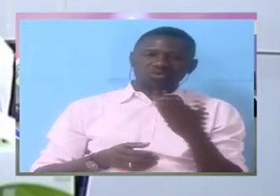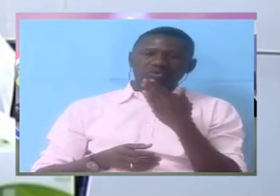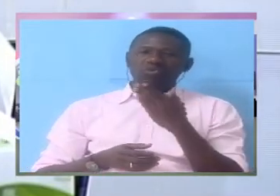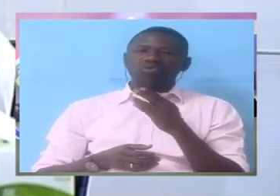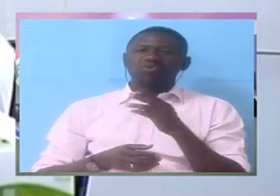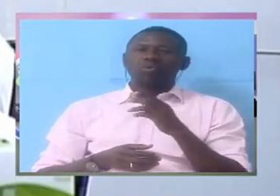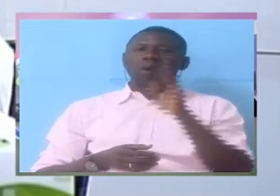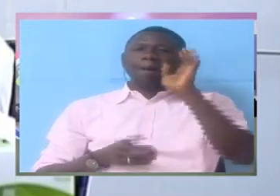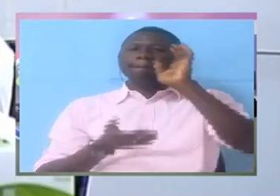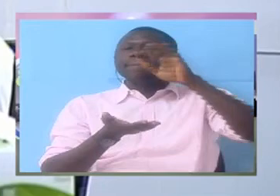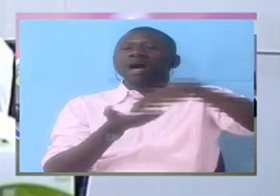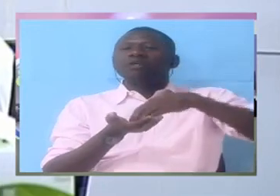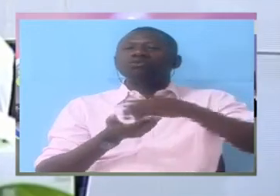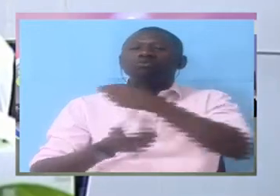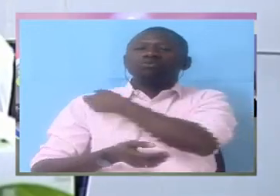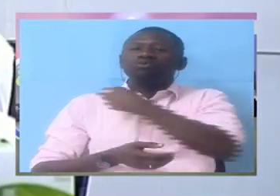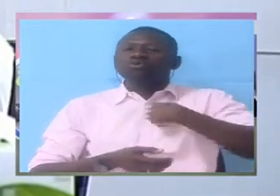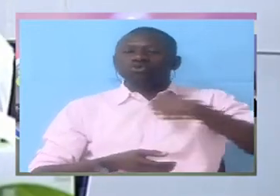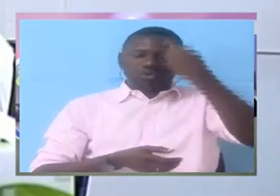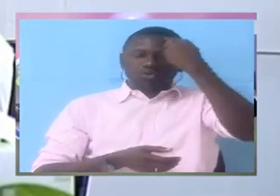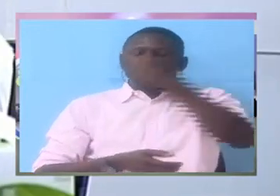School.